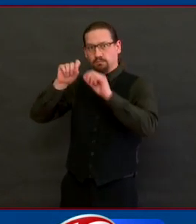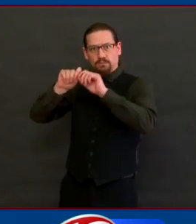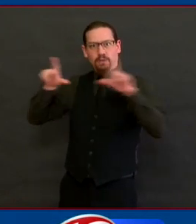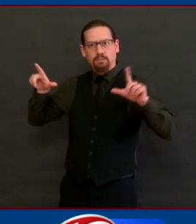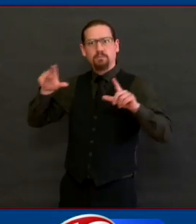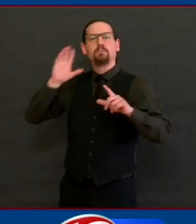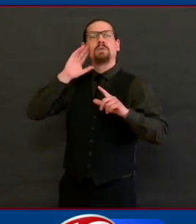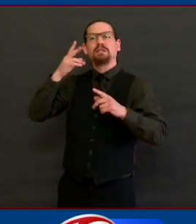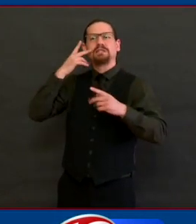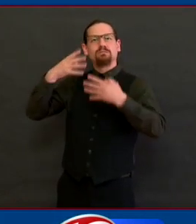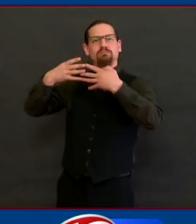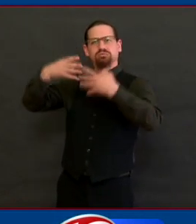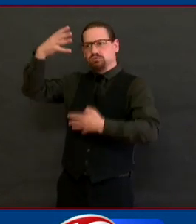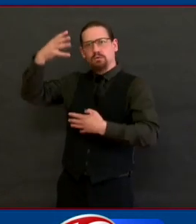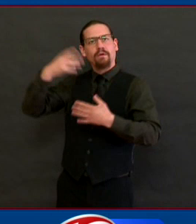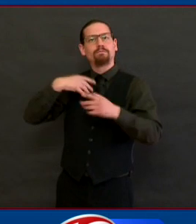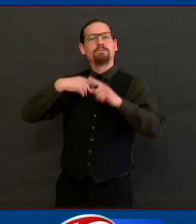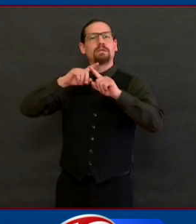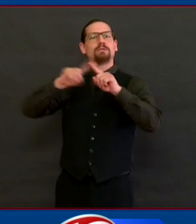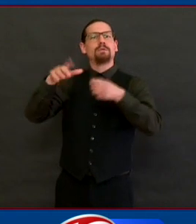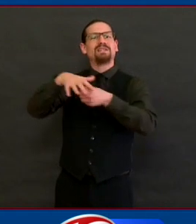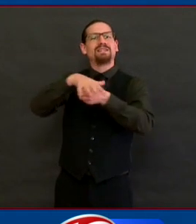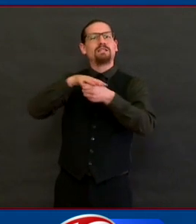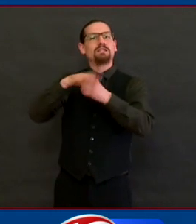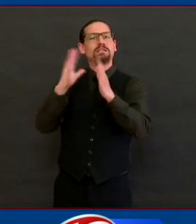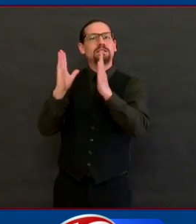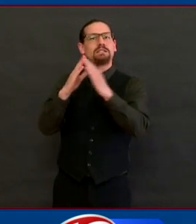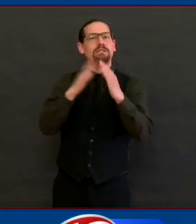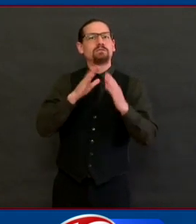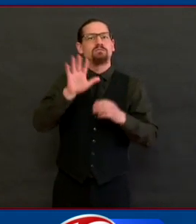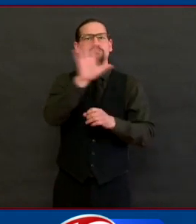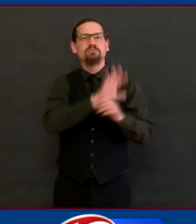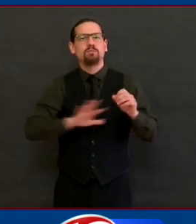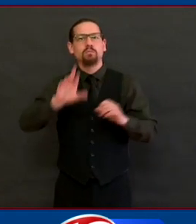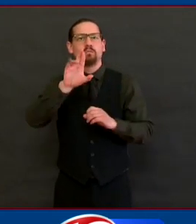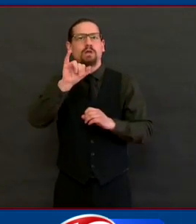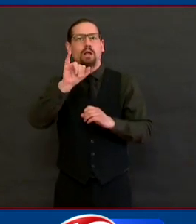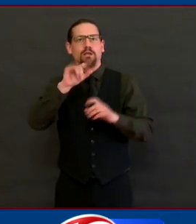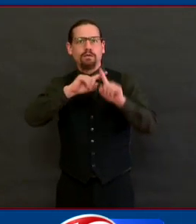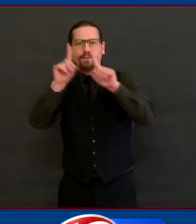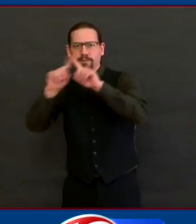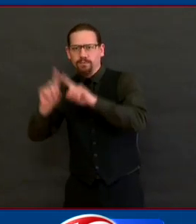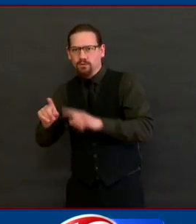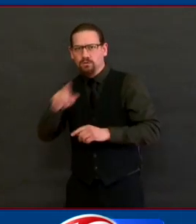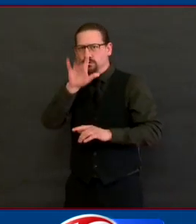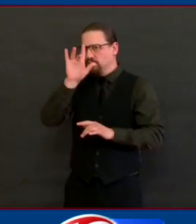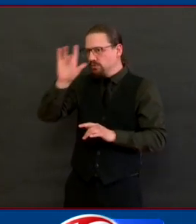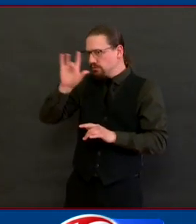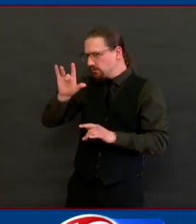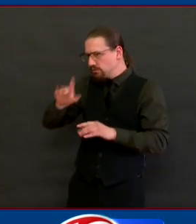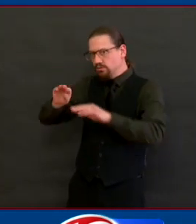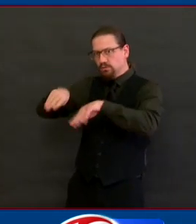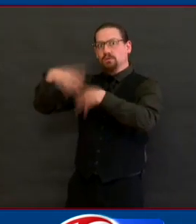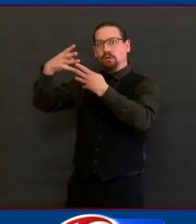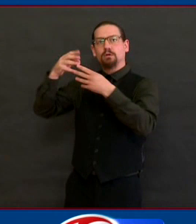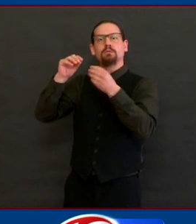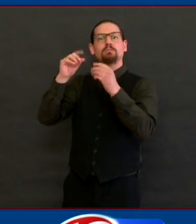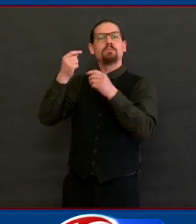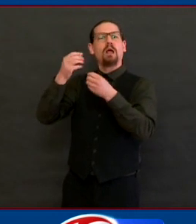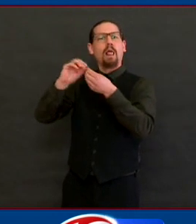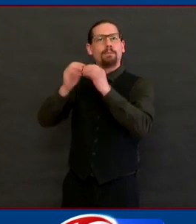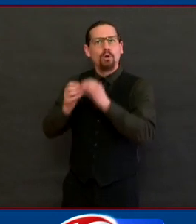So again, thank you so much to everybody on the team who worked so hard to make that possible. And I hope Rhode